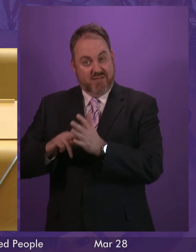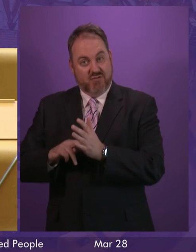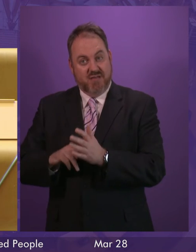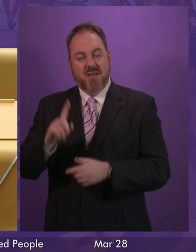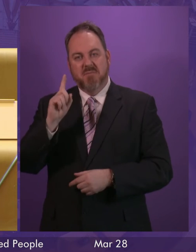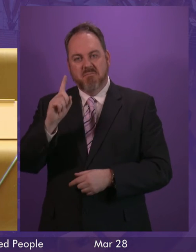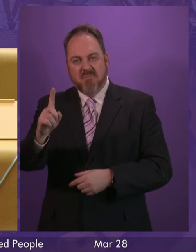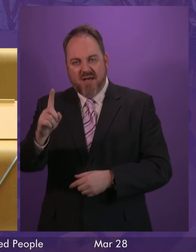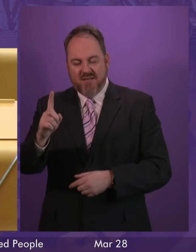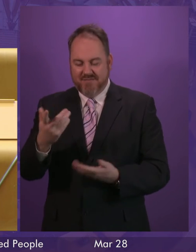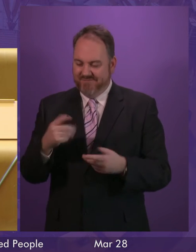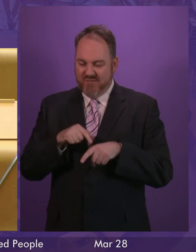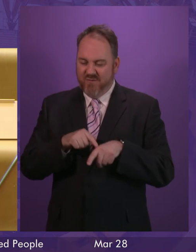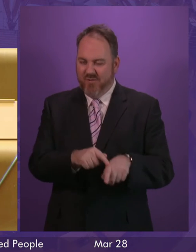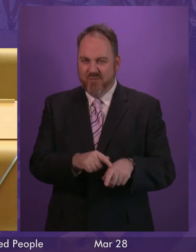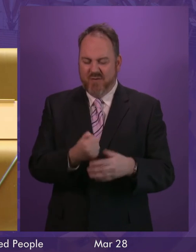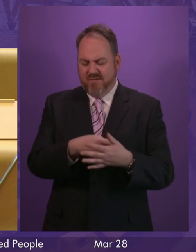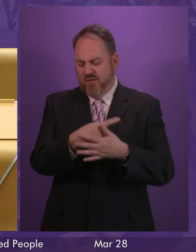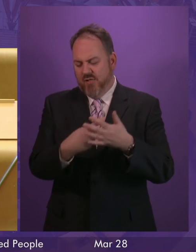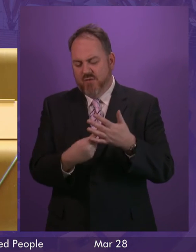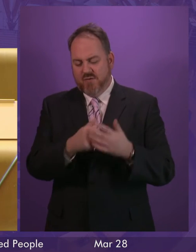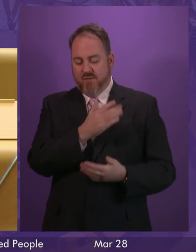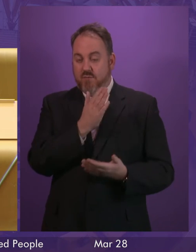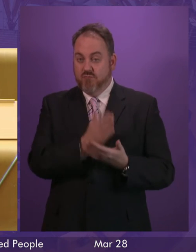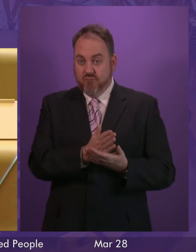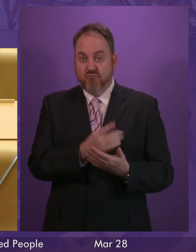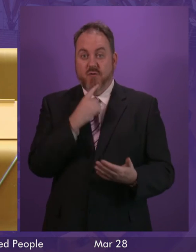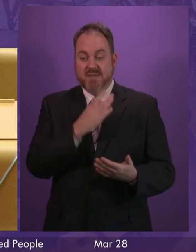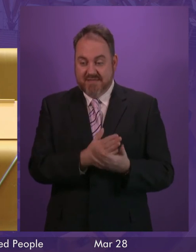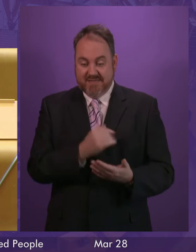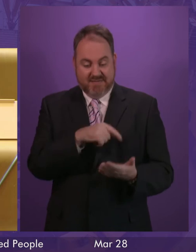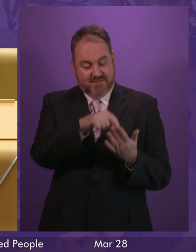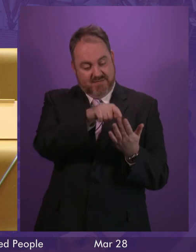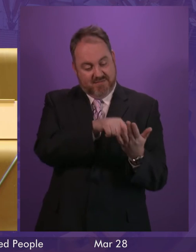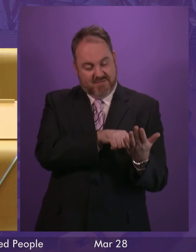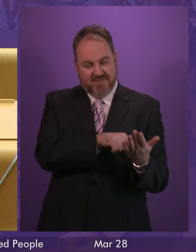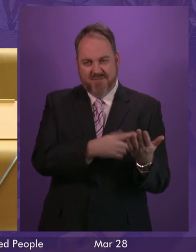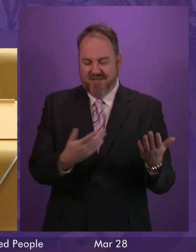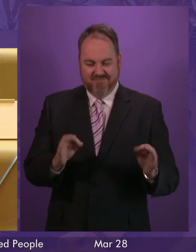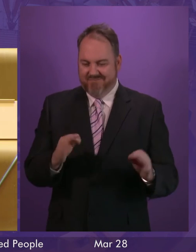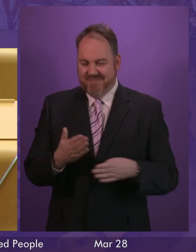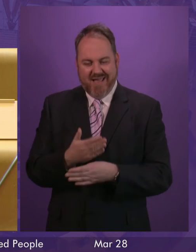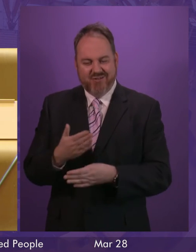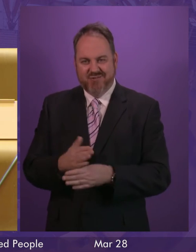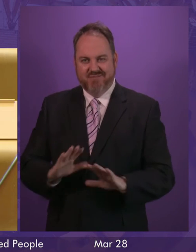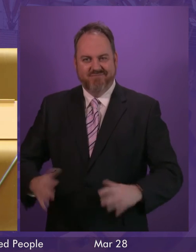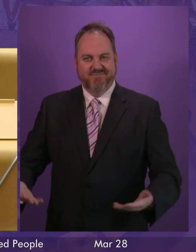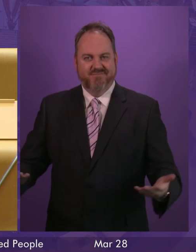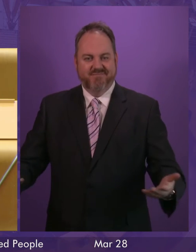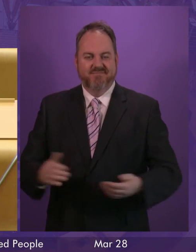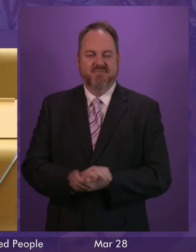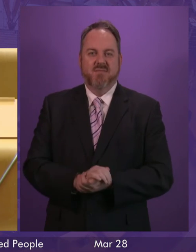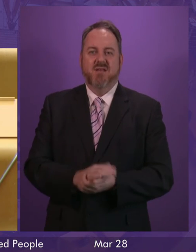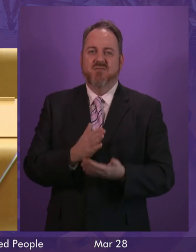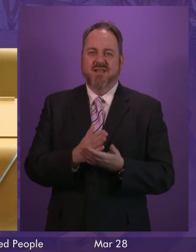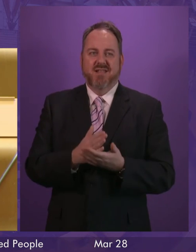undelivered. Lots of promises of action not fulfilled. A new delivery framework has just been launched as the Minister said but